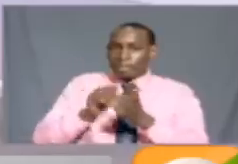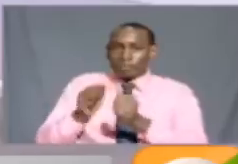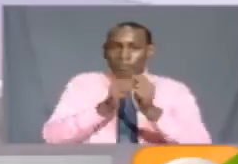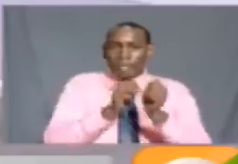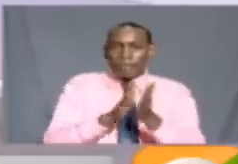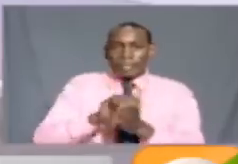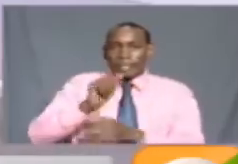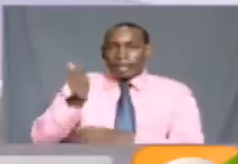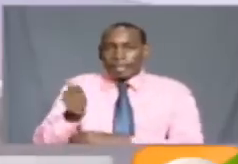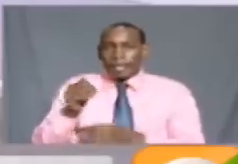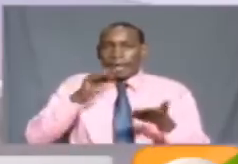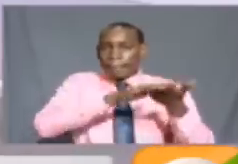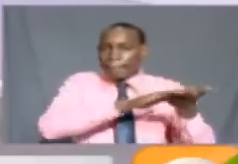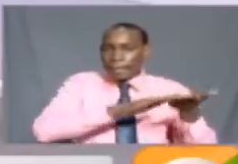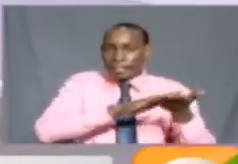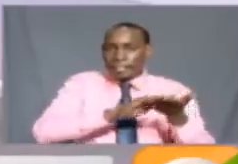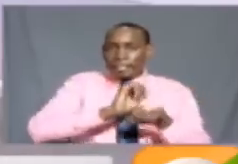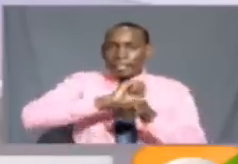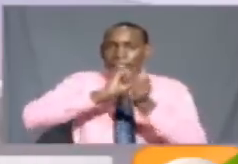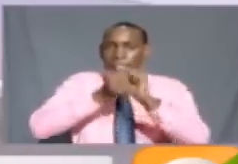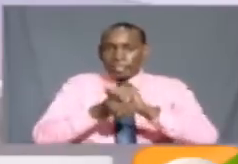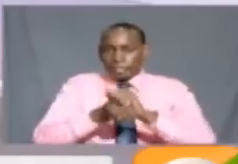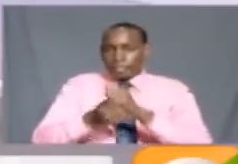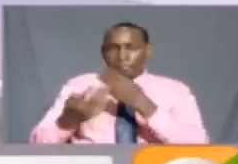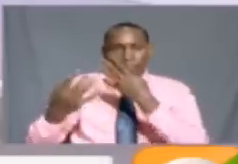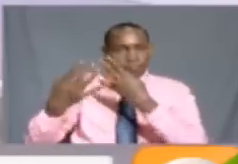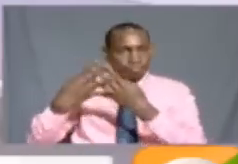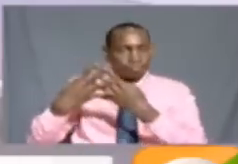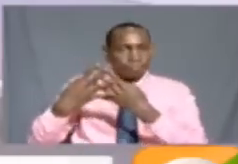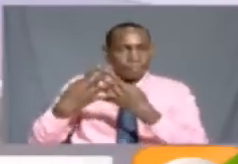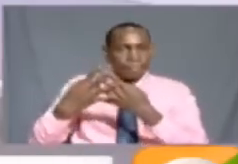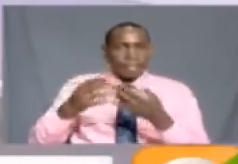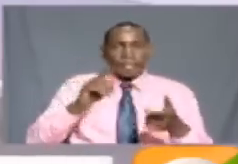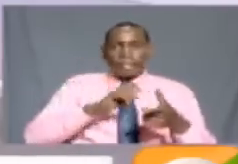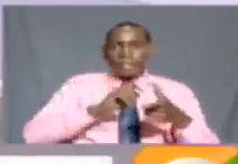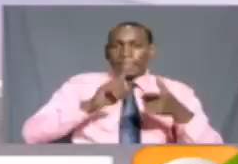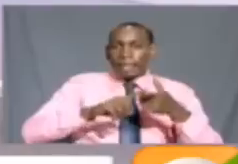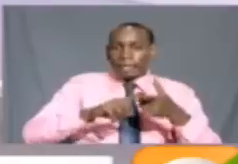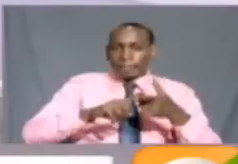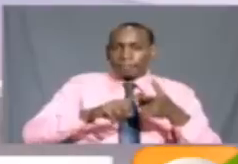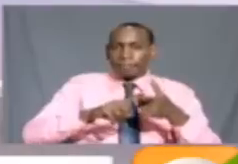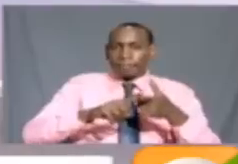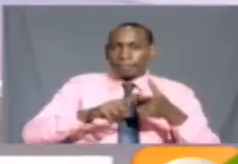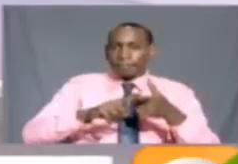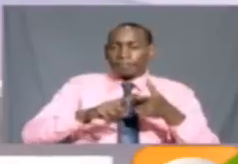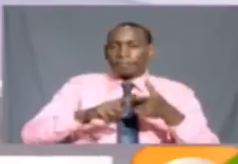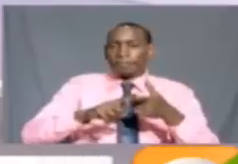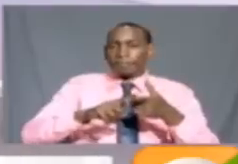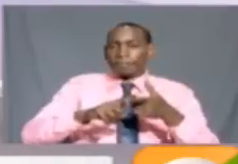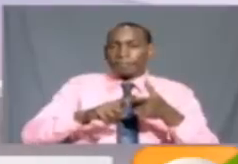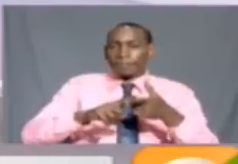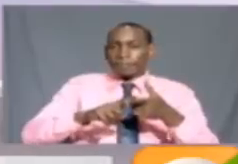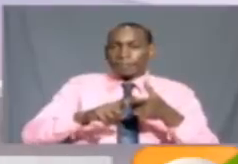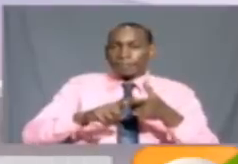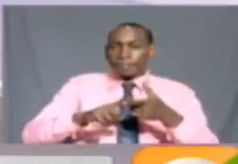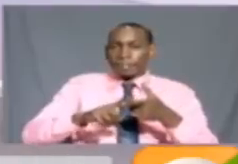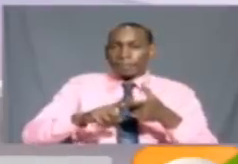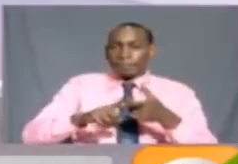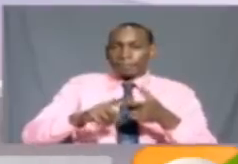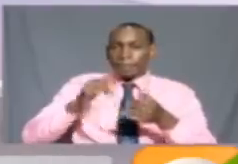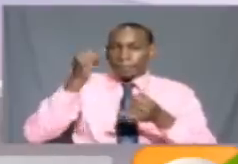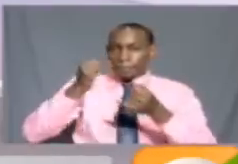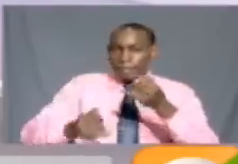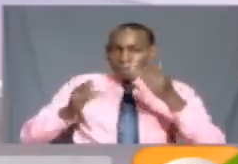other grounds to actually overturn the conviction. And then in passing towards the conclusion of the